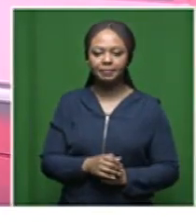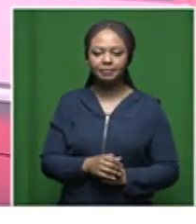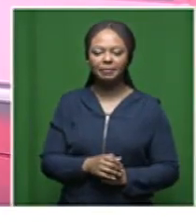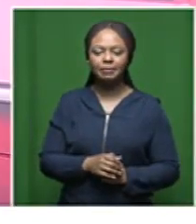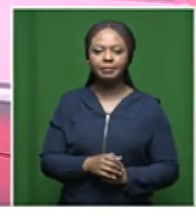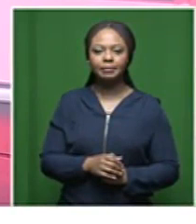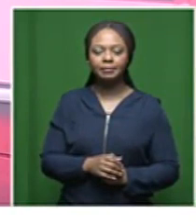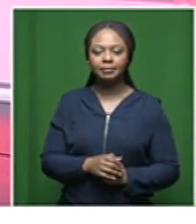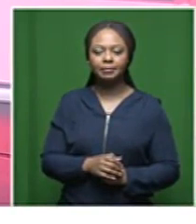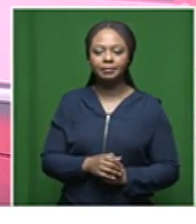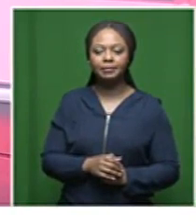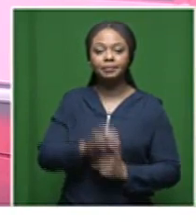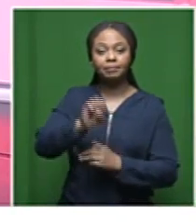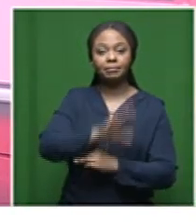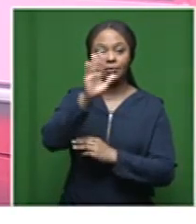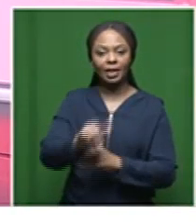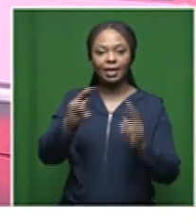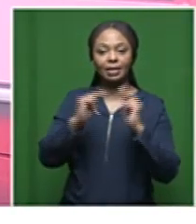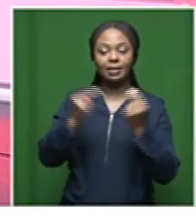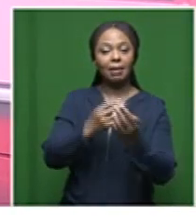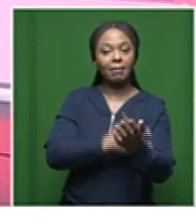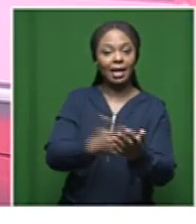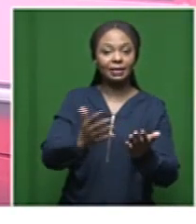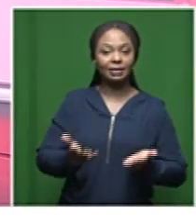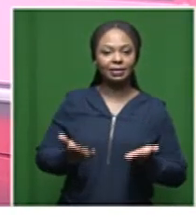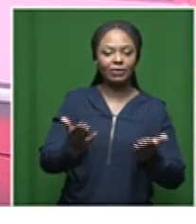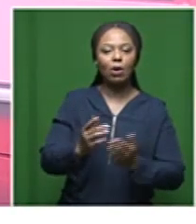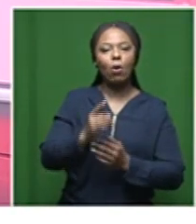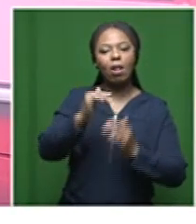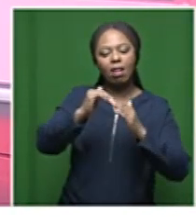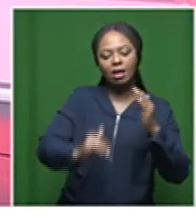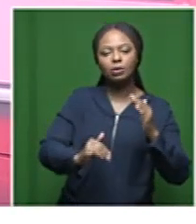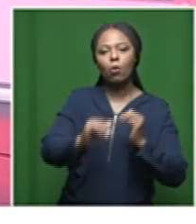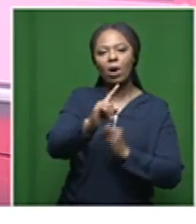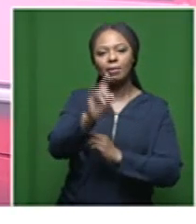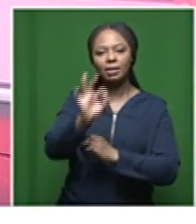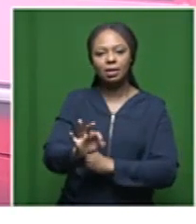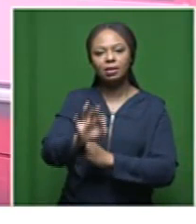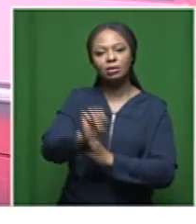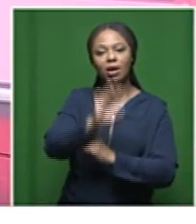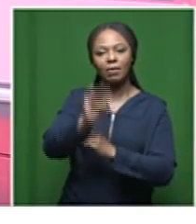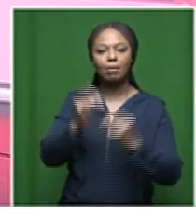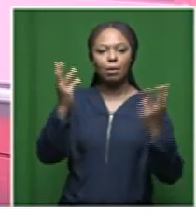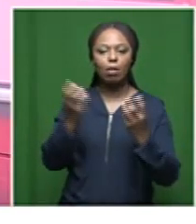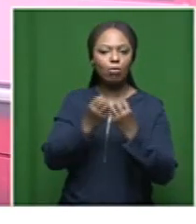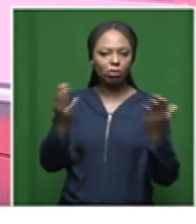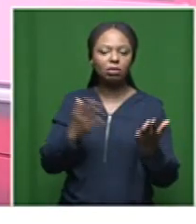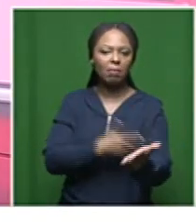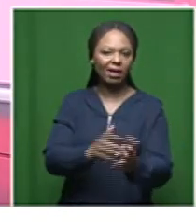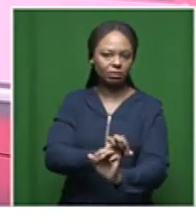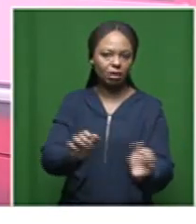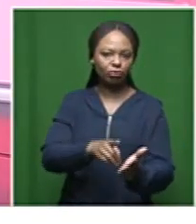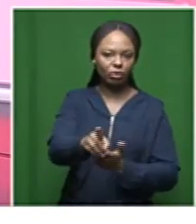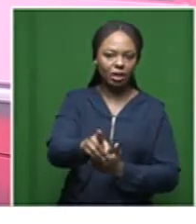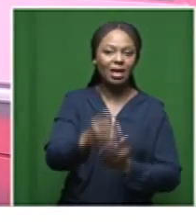Now, according to the South African National Blood Services, less than 1% of South Africans are active blood donors. As we're celebrating Youth